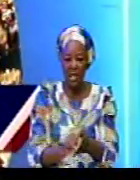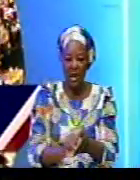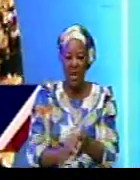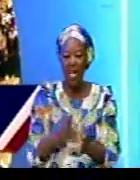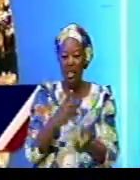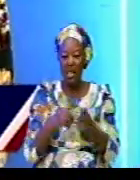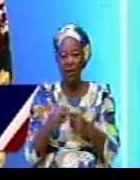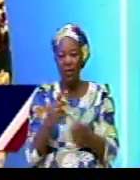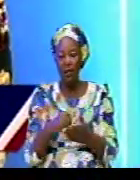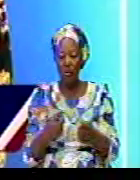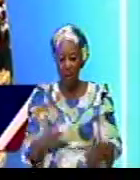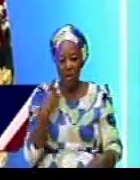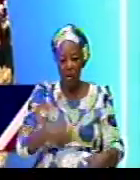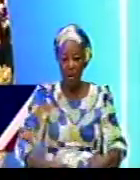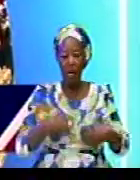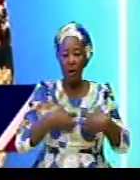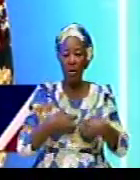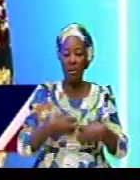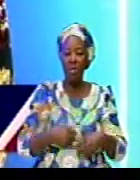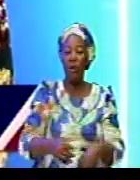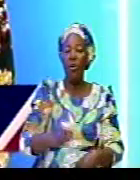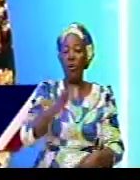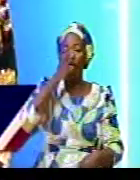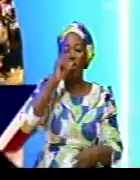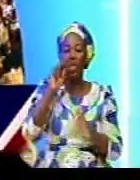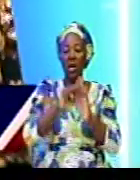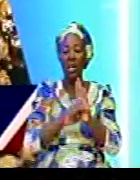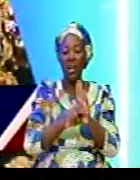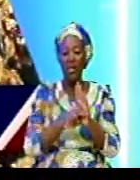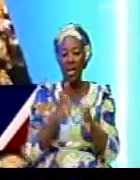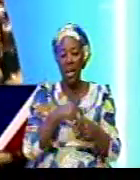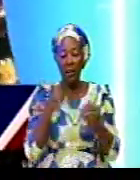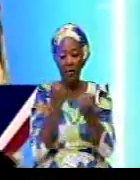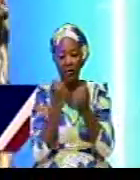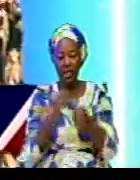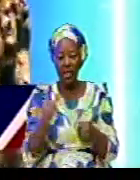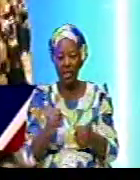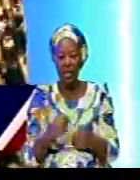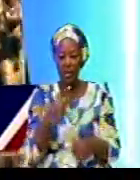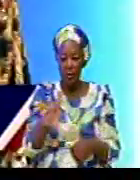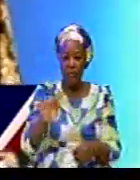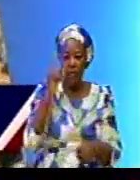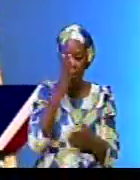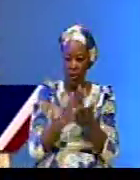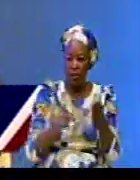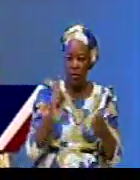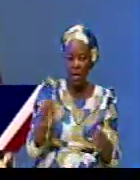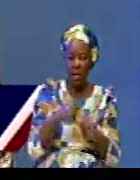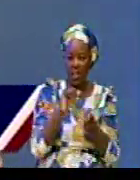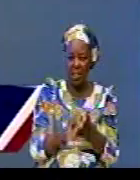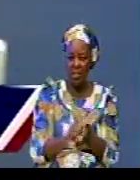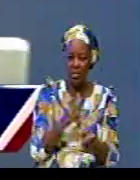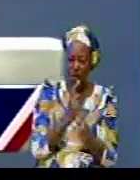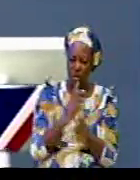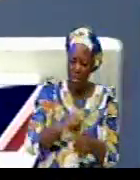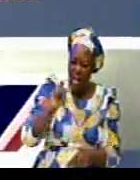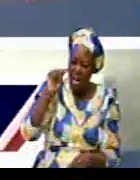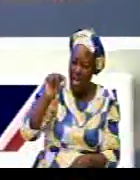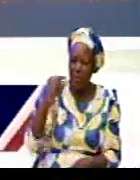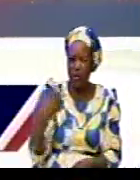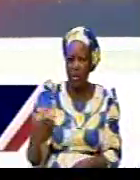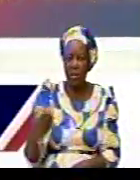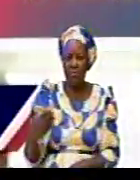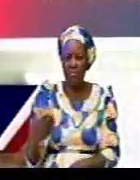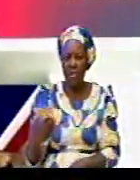excesses? Wrath, drunkenness, revelries. You find somebody, a little sin,